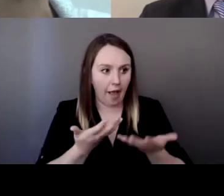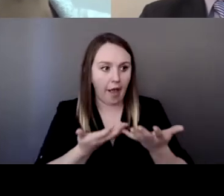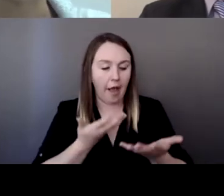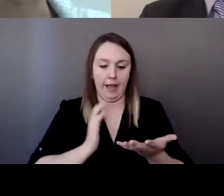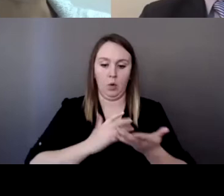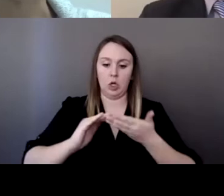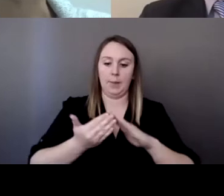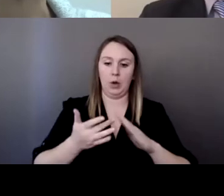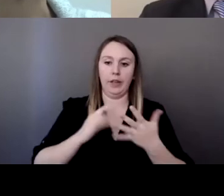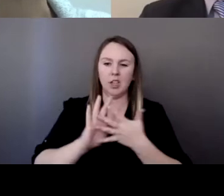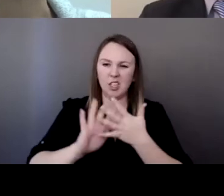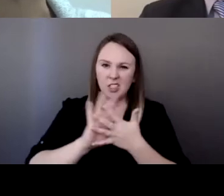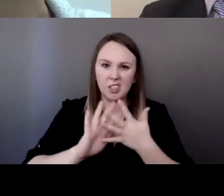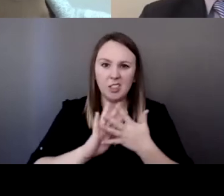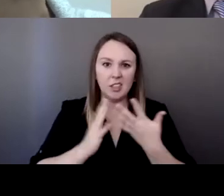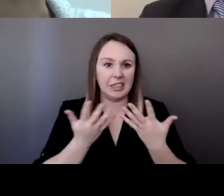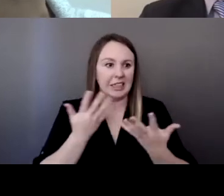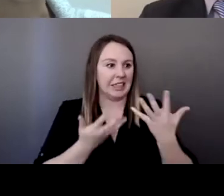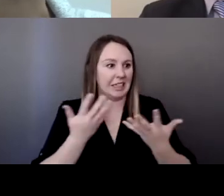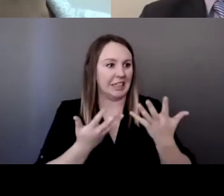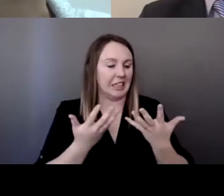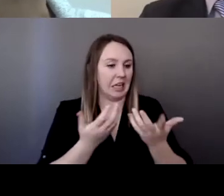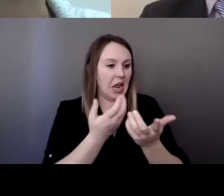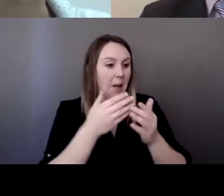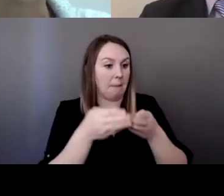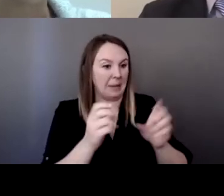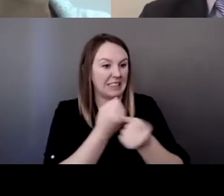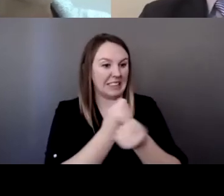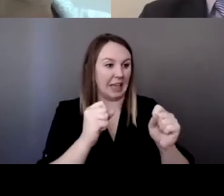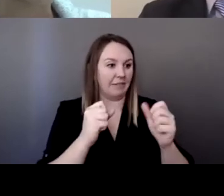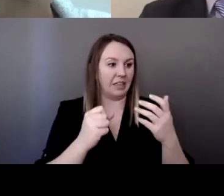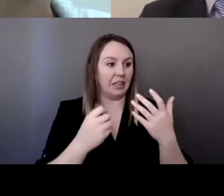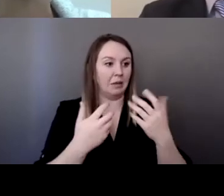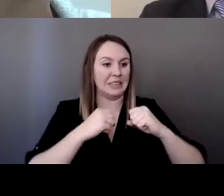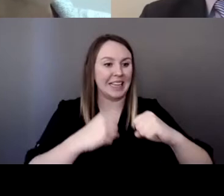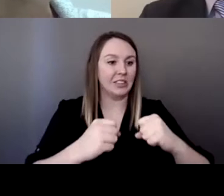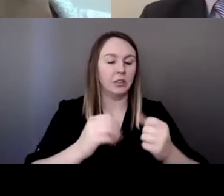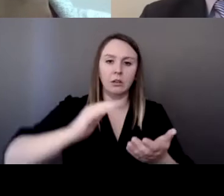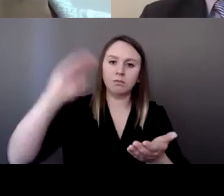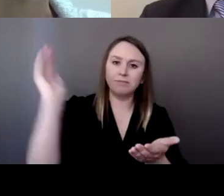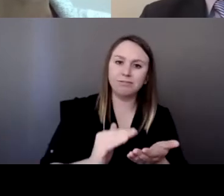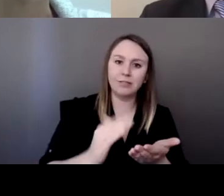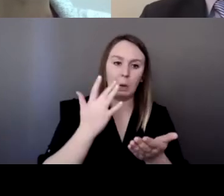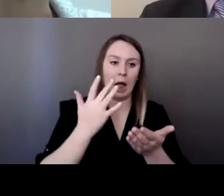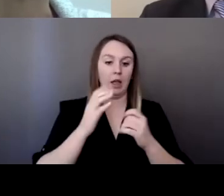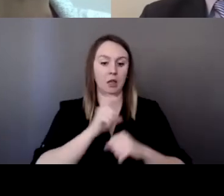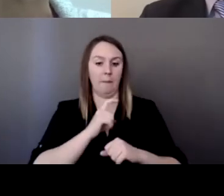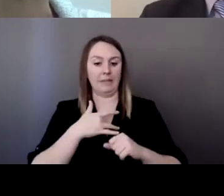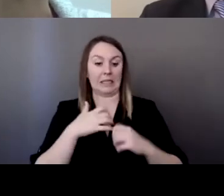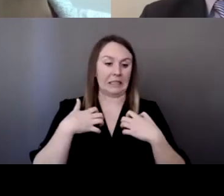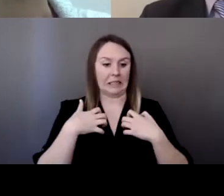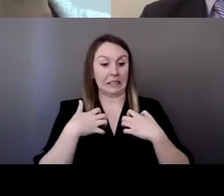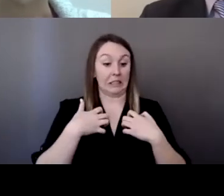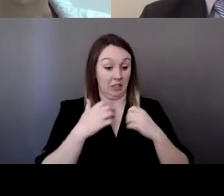area of lack of public safety altogether. And expressions